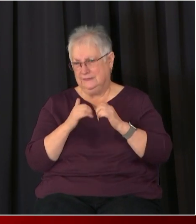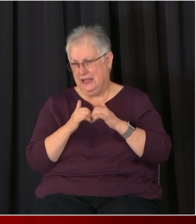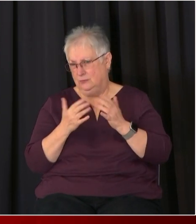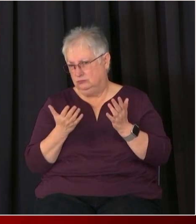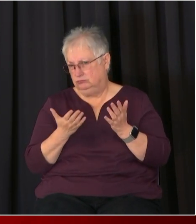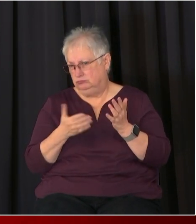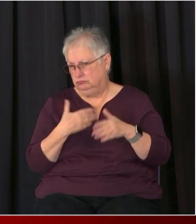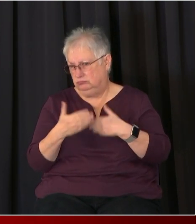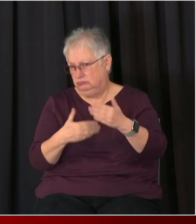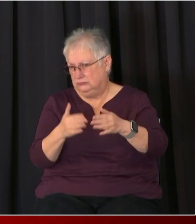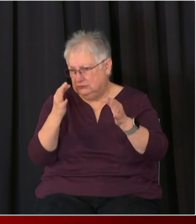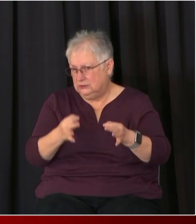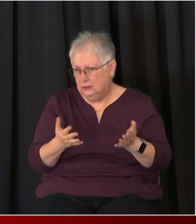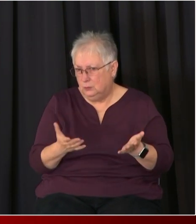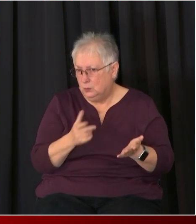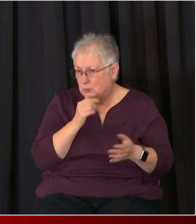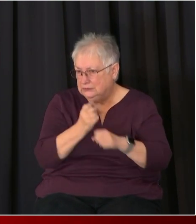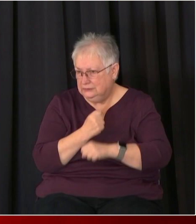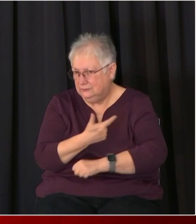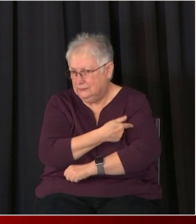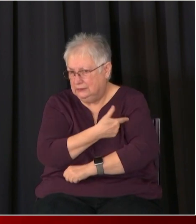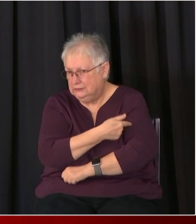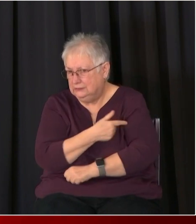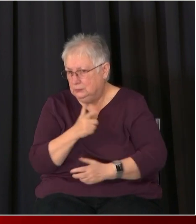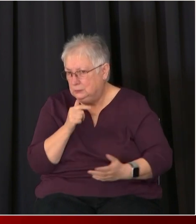vaccines coming to the district?